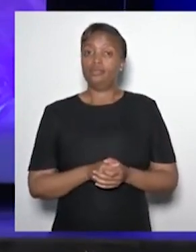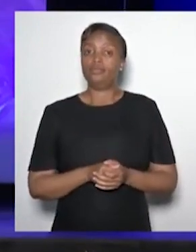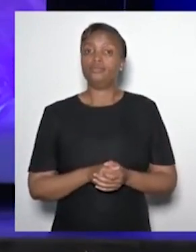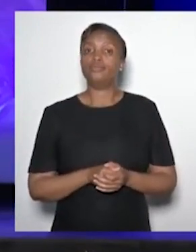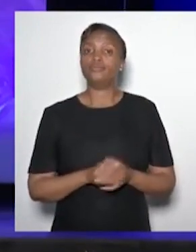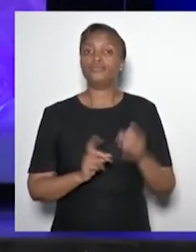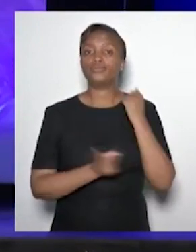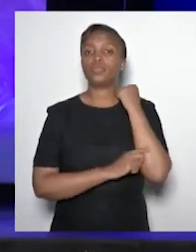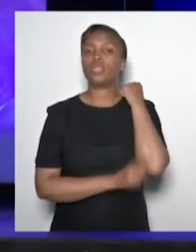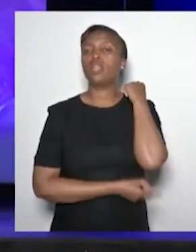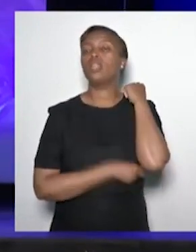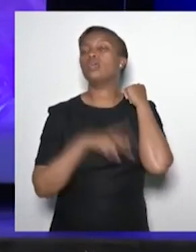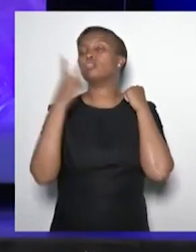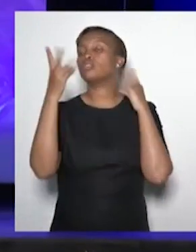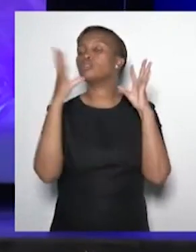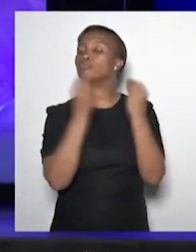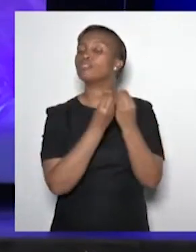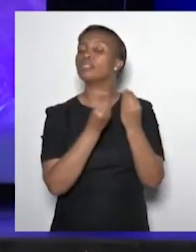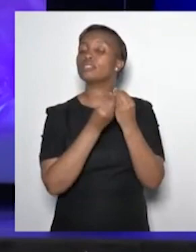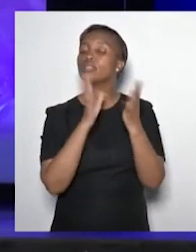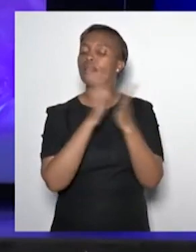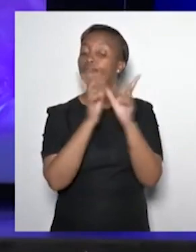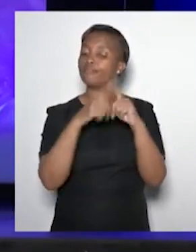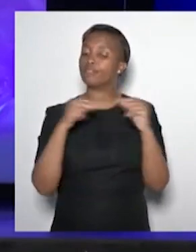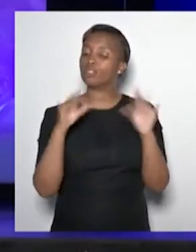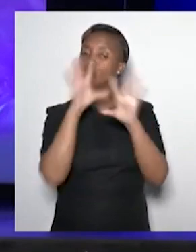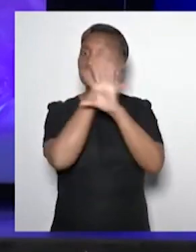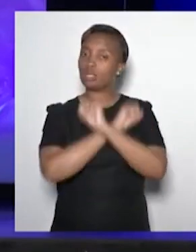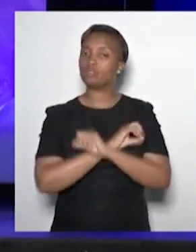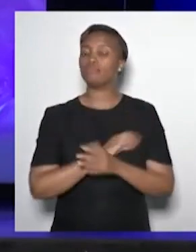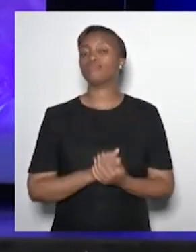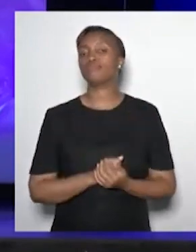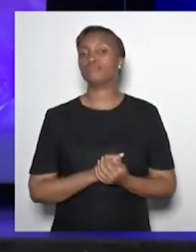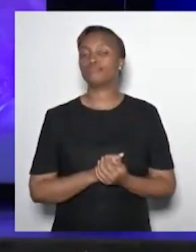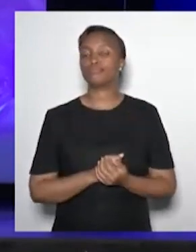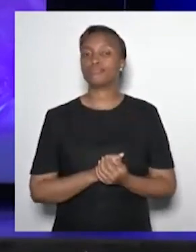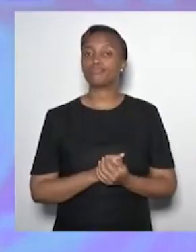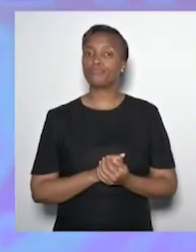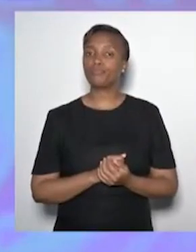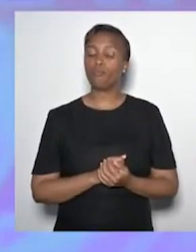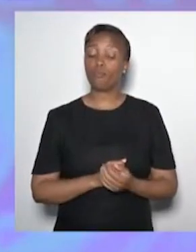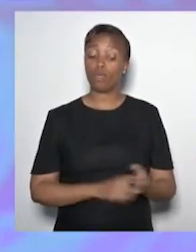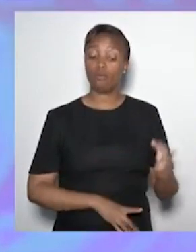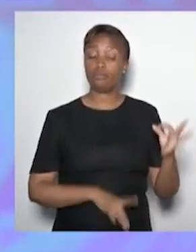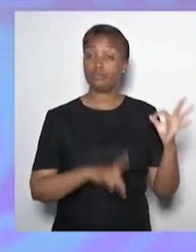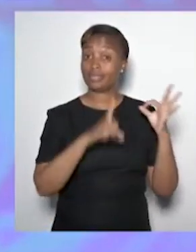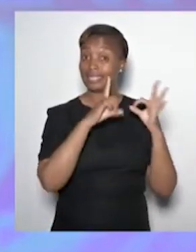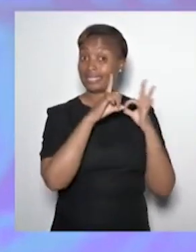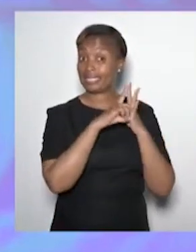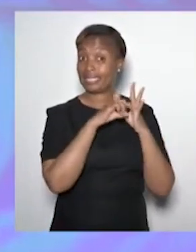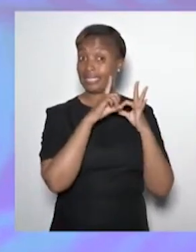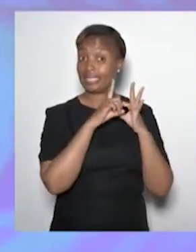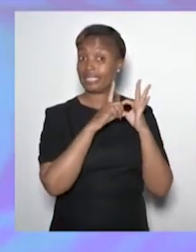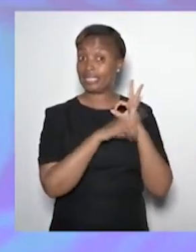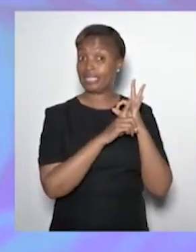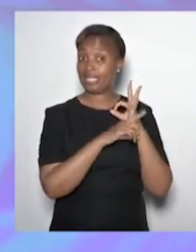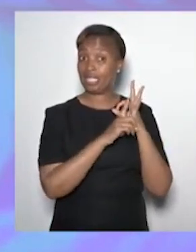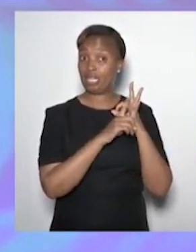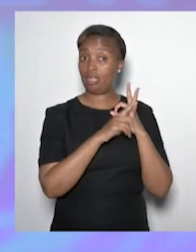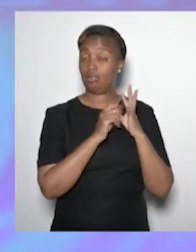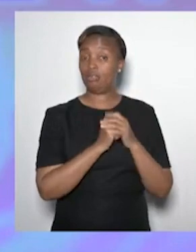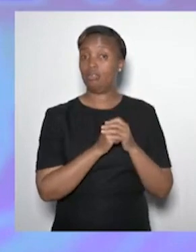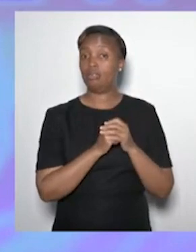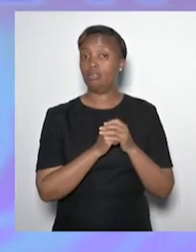And the last two, then I am done for tonight. And the third one is a very serious